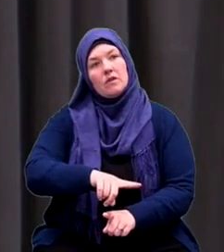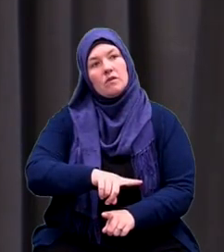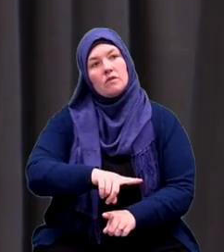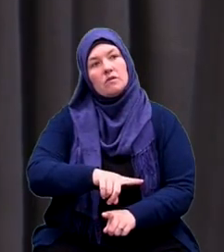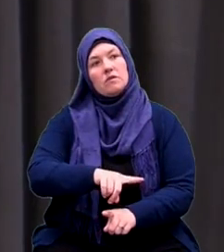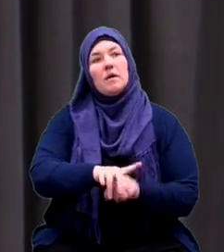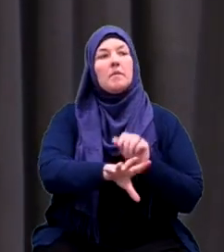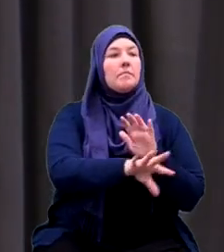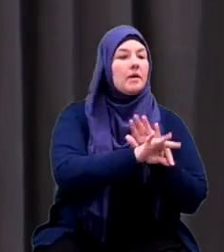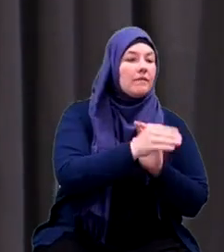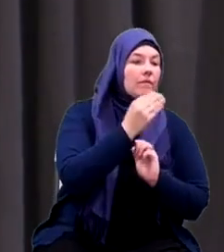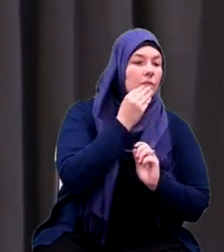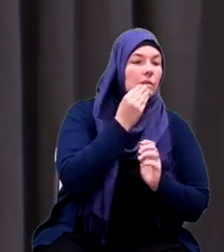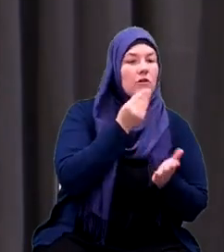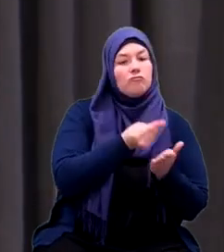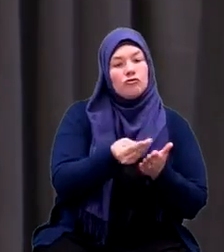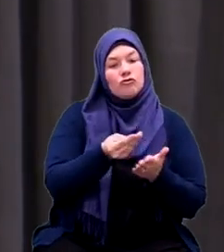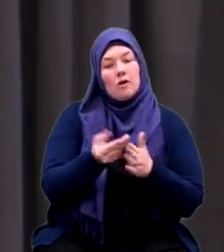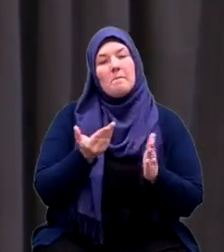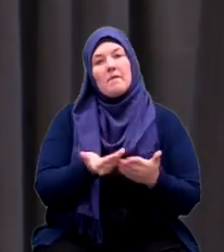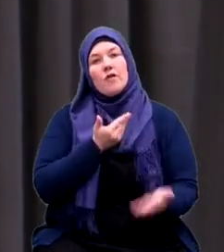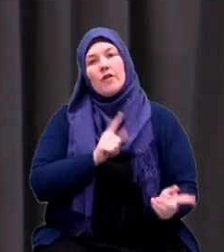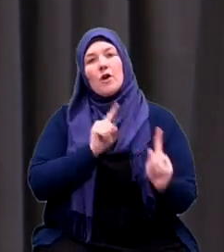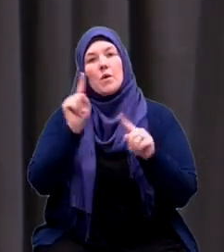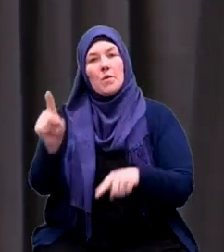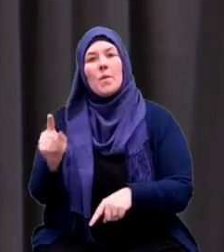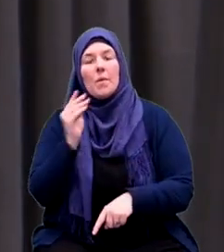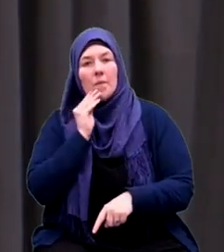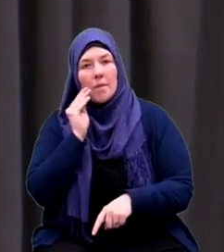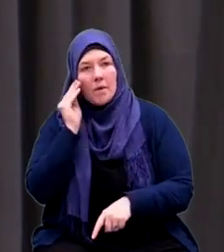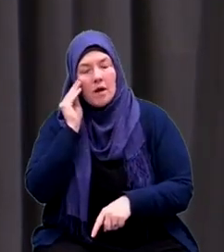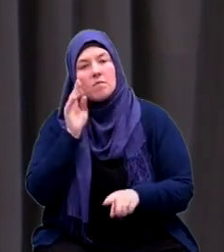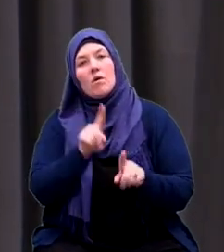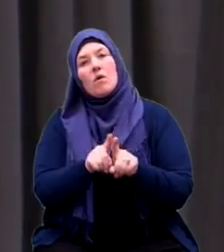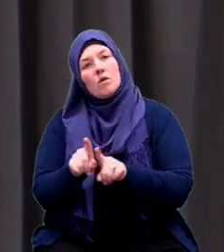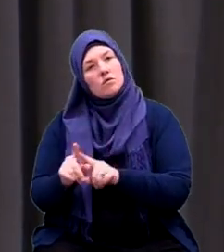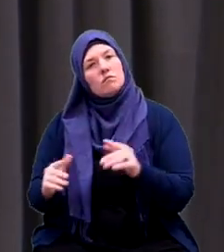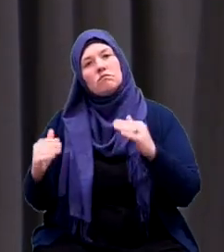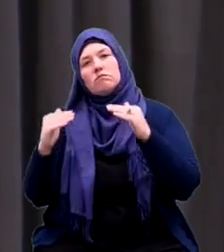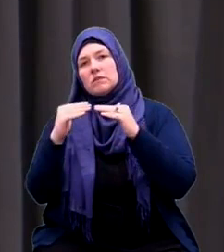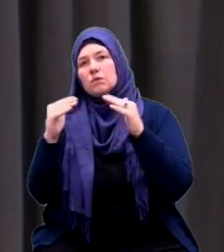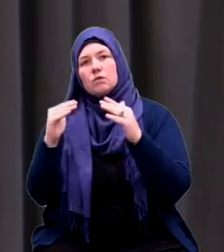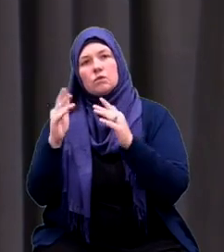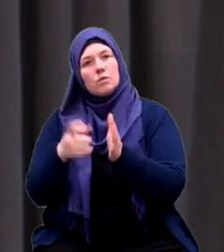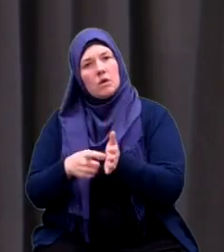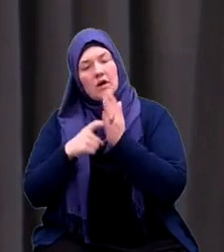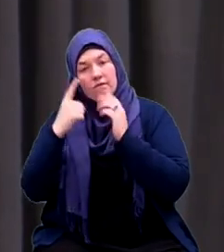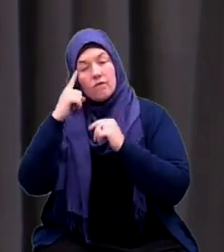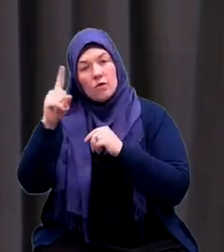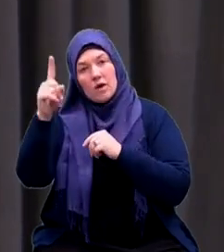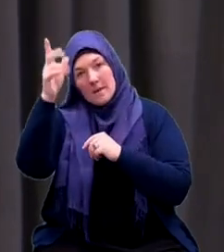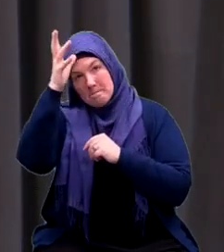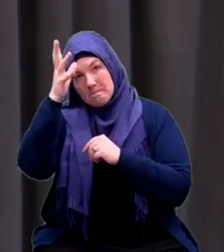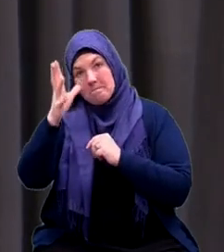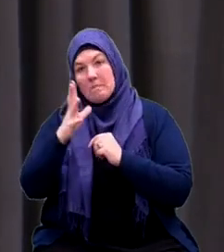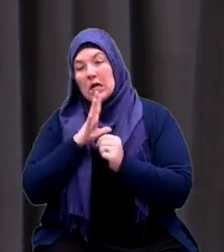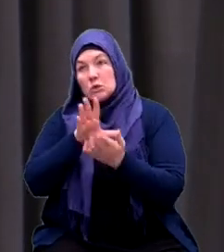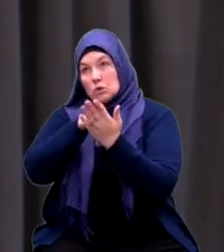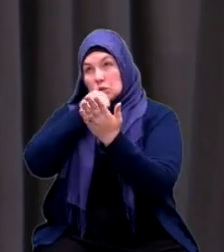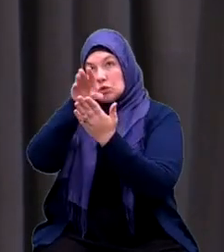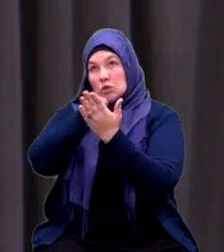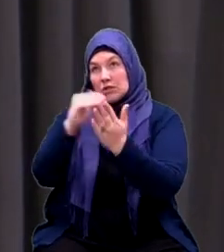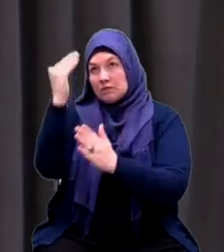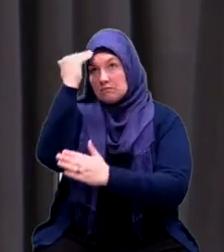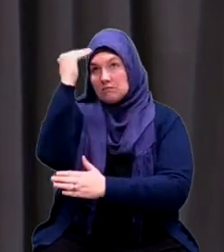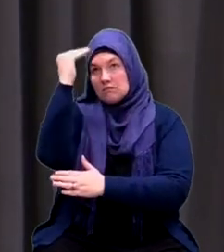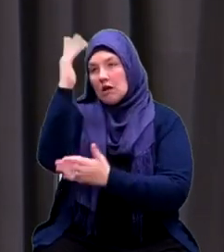pick food and grocery before they go home, it is also equally mandatory to pick some knowledge and take